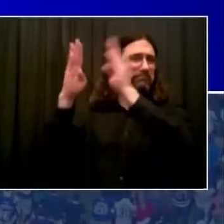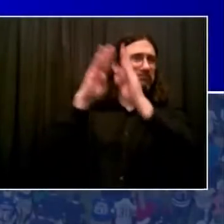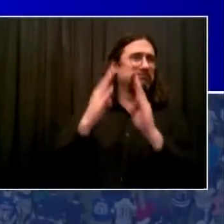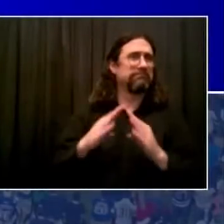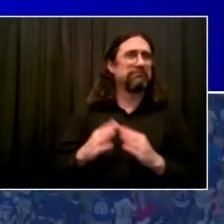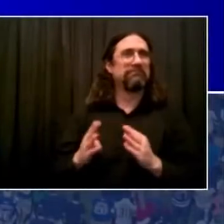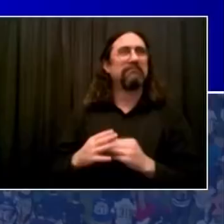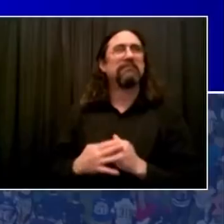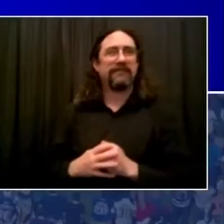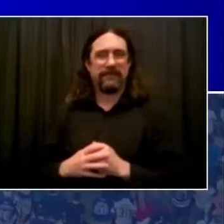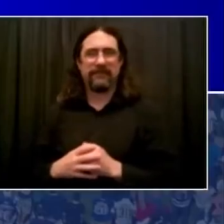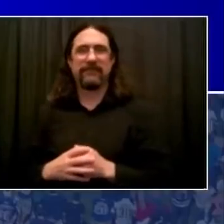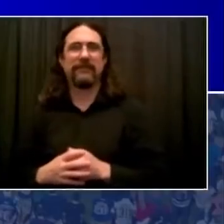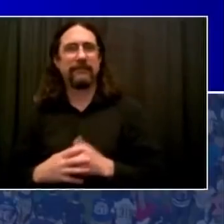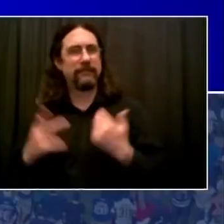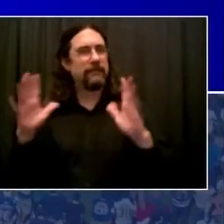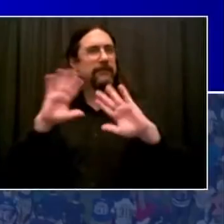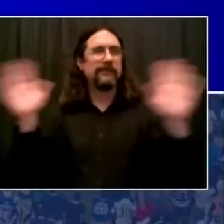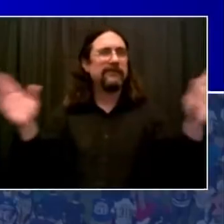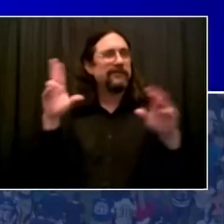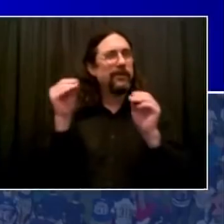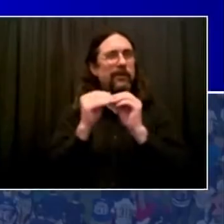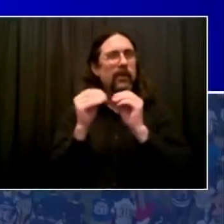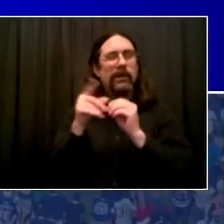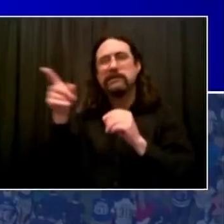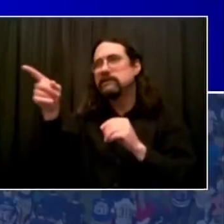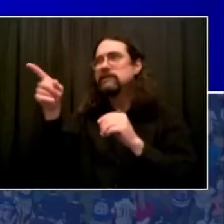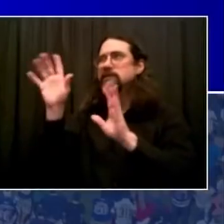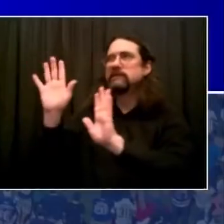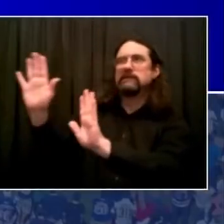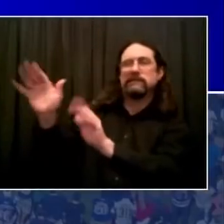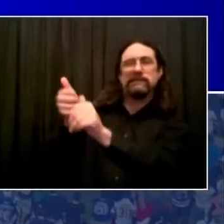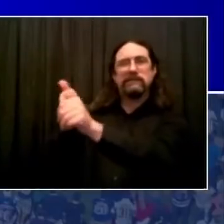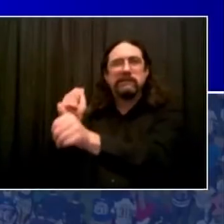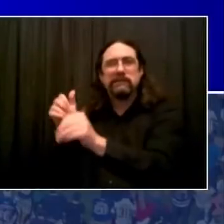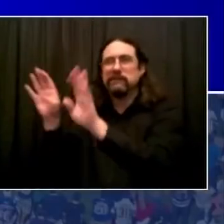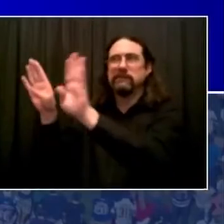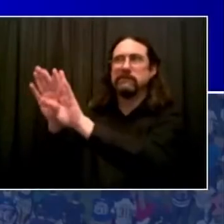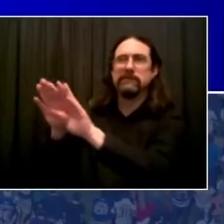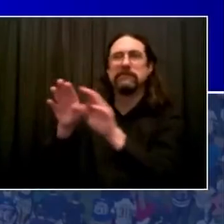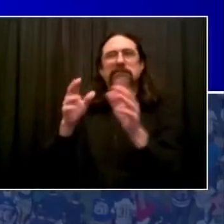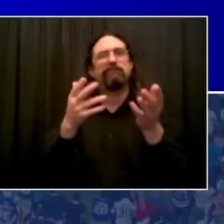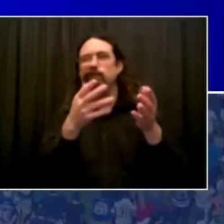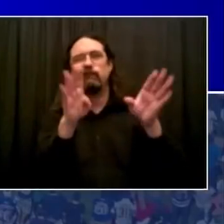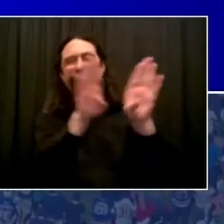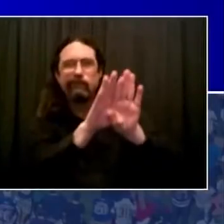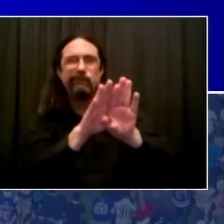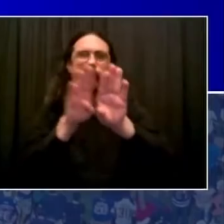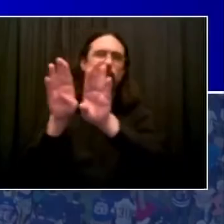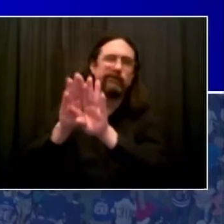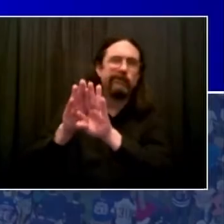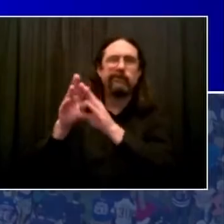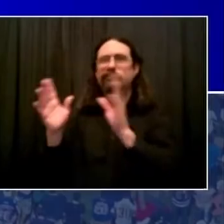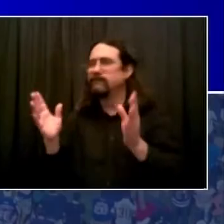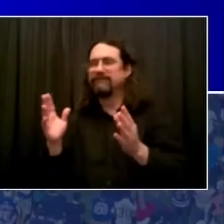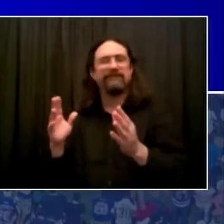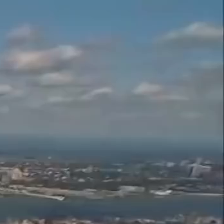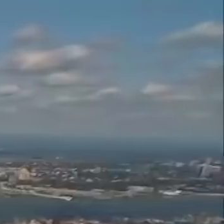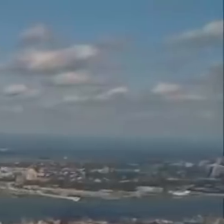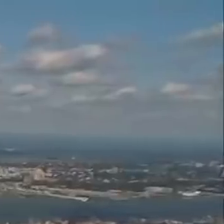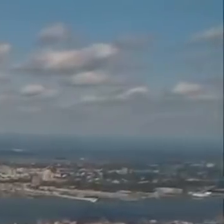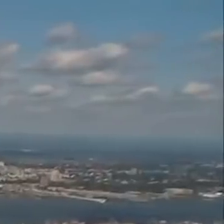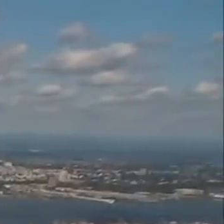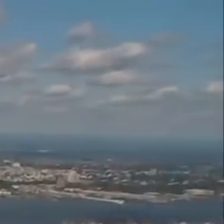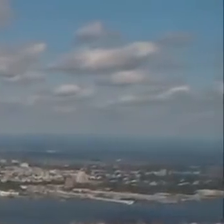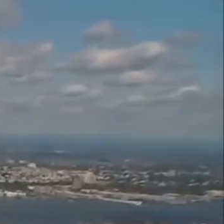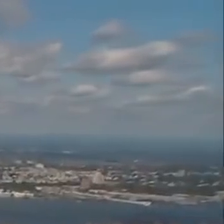get to enjoy this city again, and people are going to flock here from all over the country to be a part of this amazing moment in New York City.